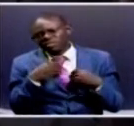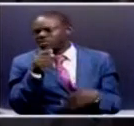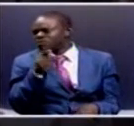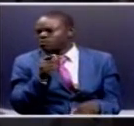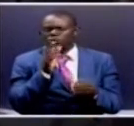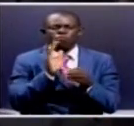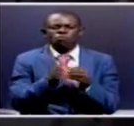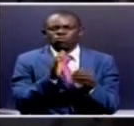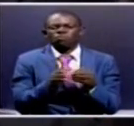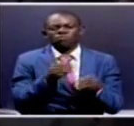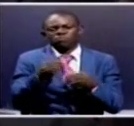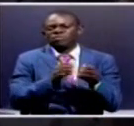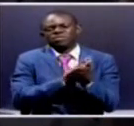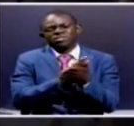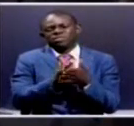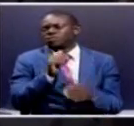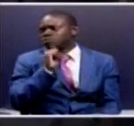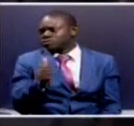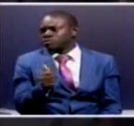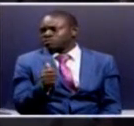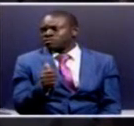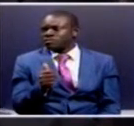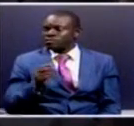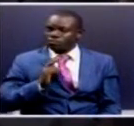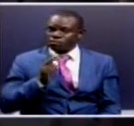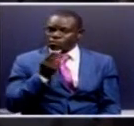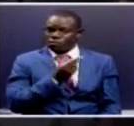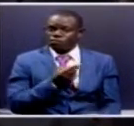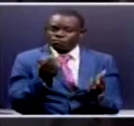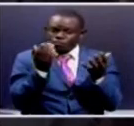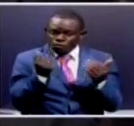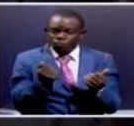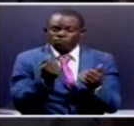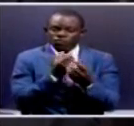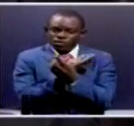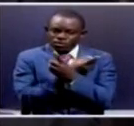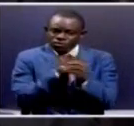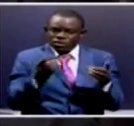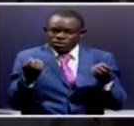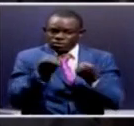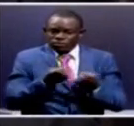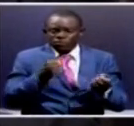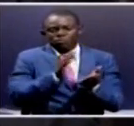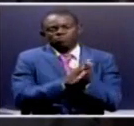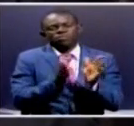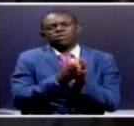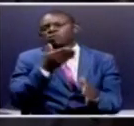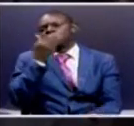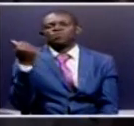In other words, we hope to see a better democratic environment than that in which we are operating